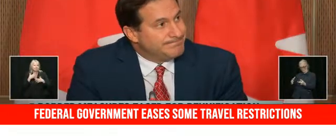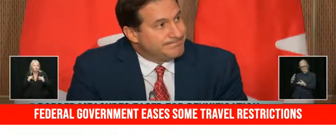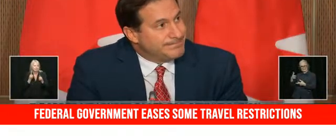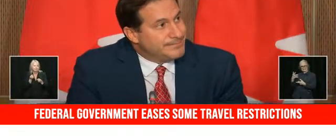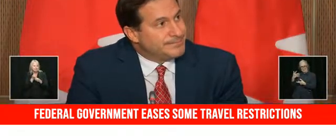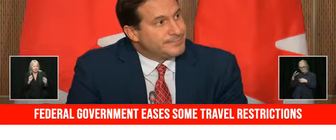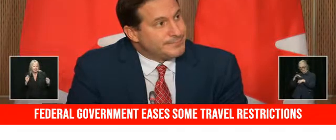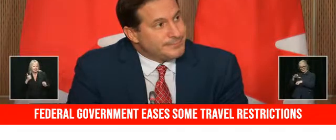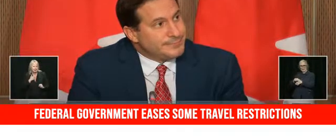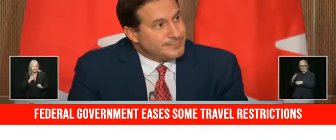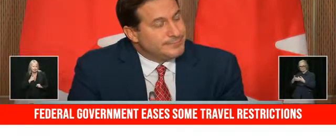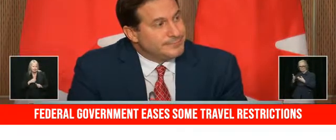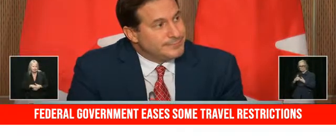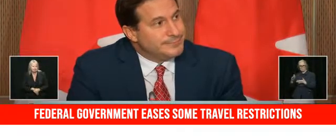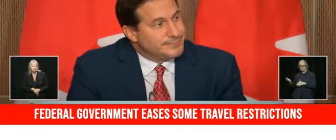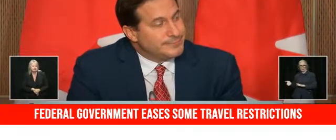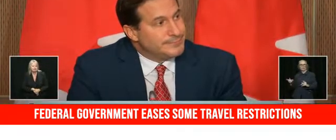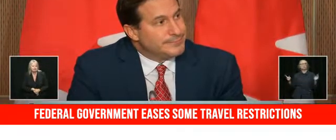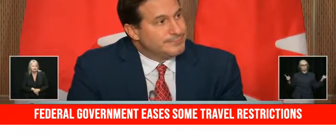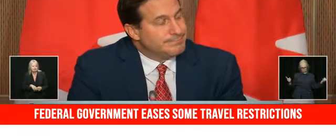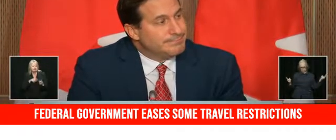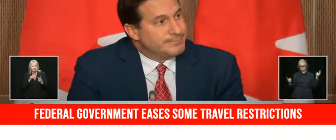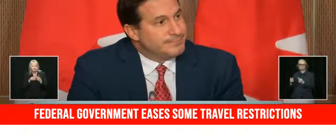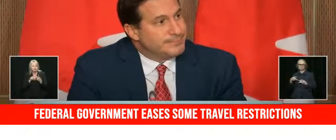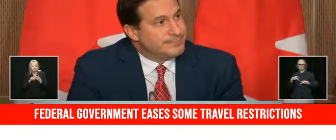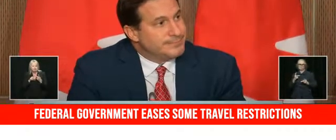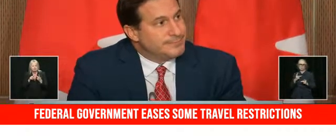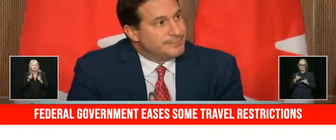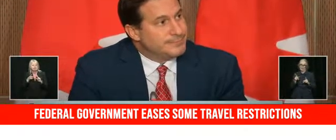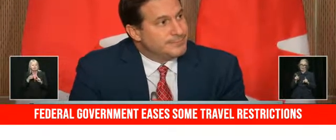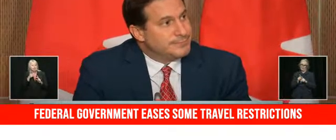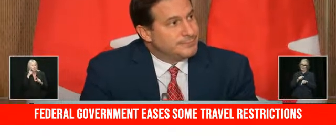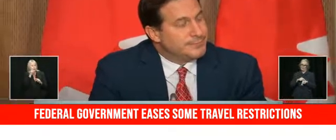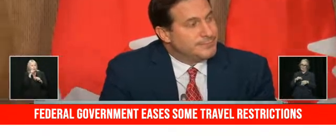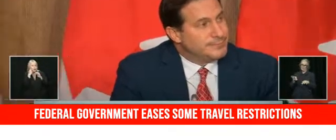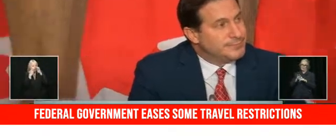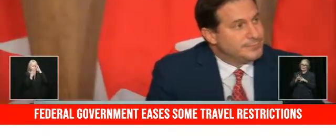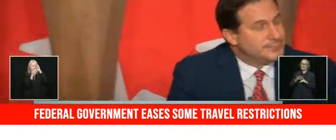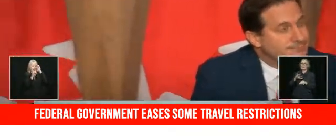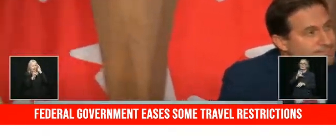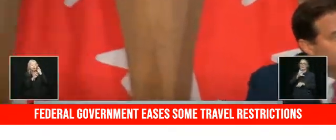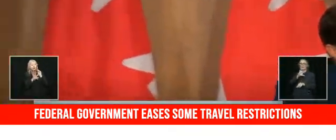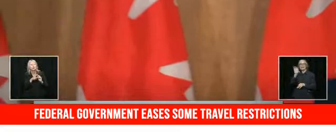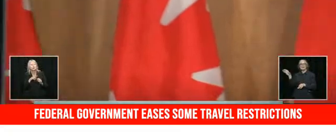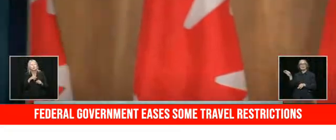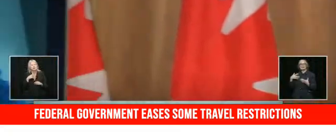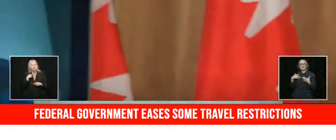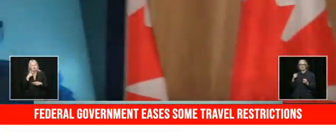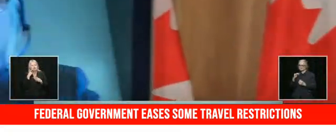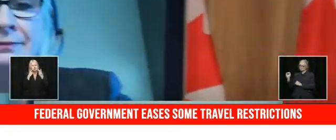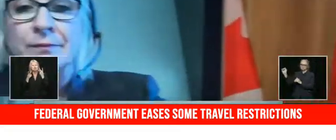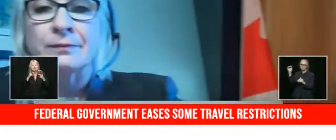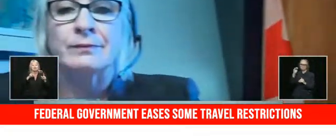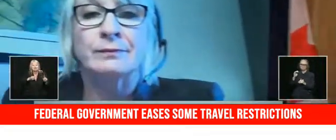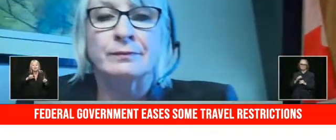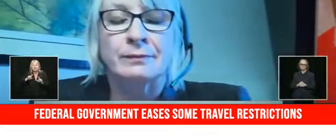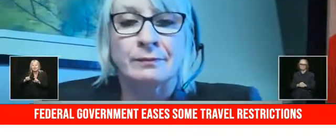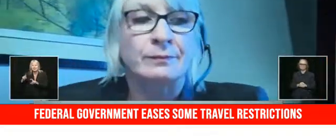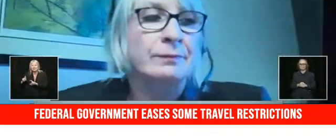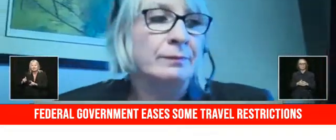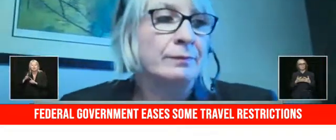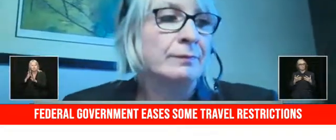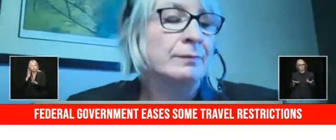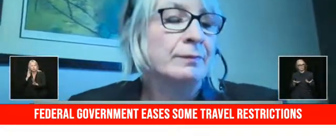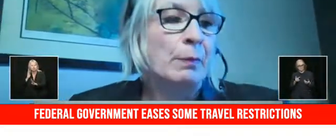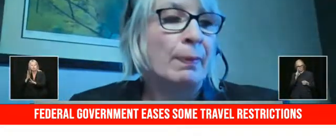Canadians. A follow-up for Minister Hajdu. Minister, we're seeing long lines in a lot of places across the country, people lining up for